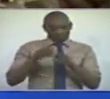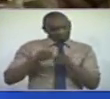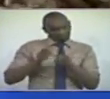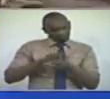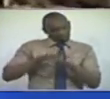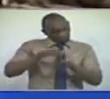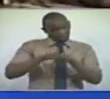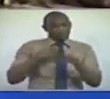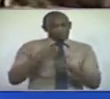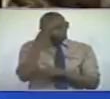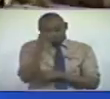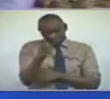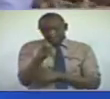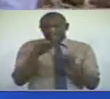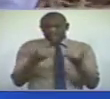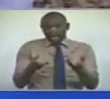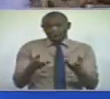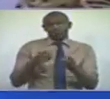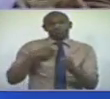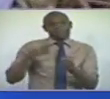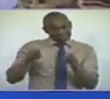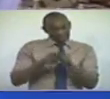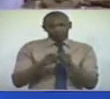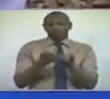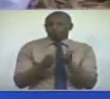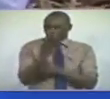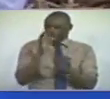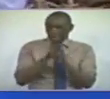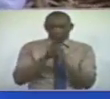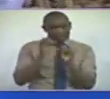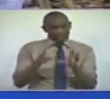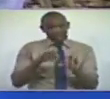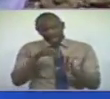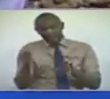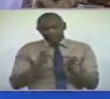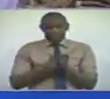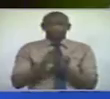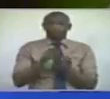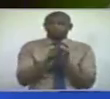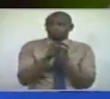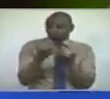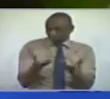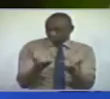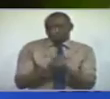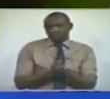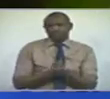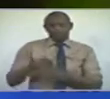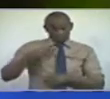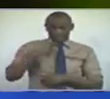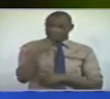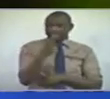decline, and production has not increased at the same rate as other commodities such as cereals. We are telling